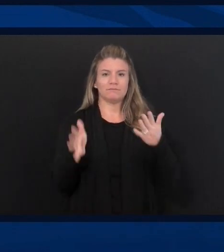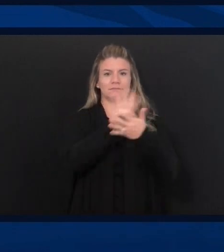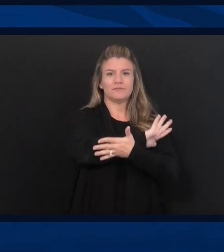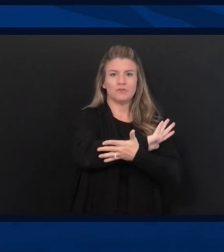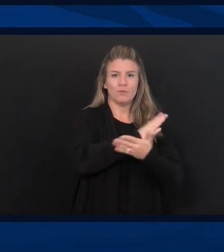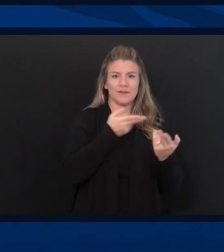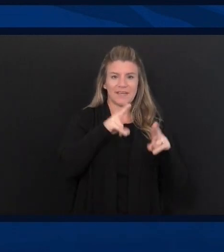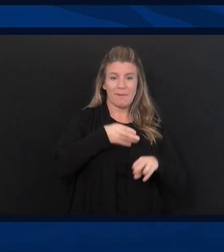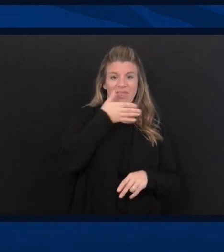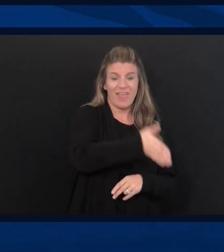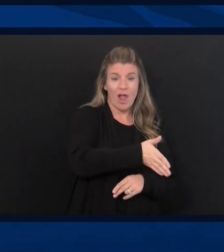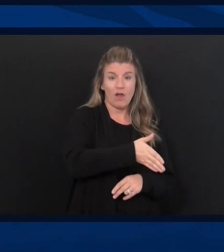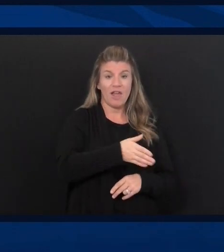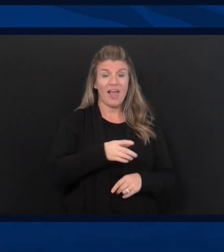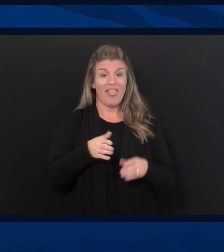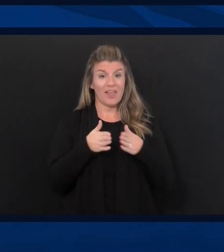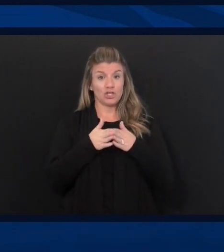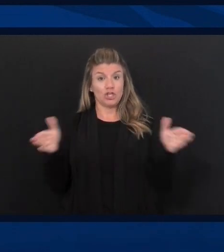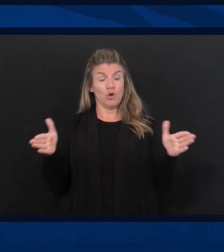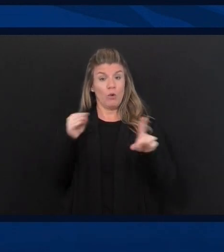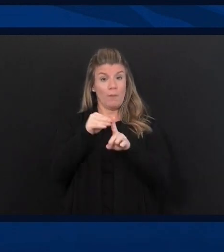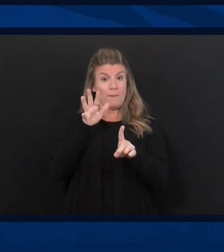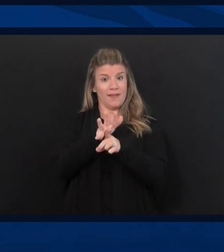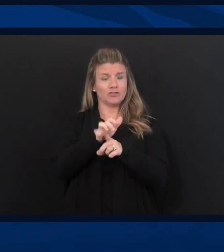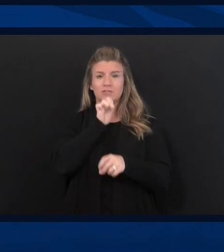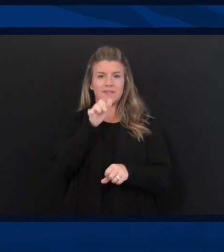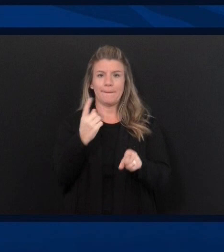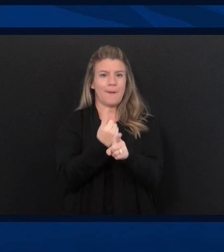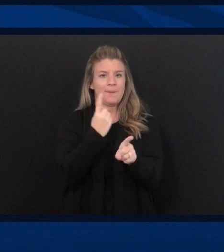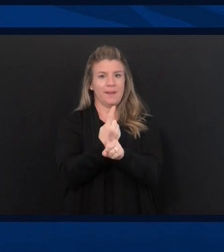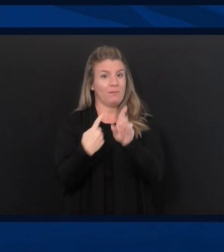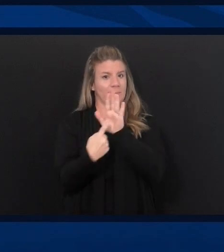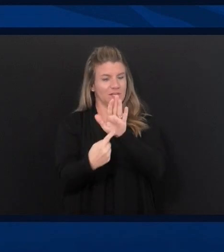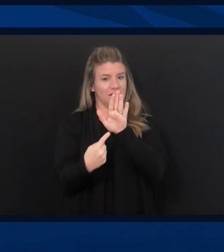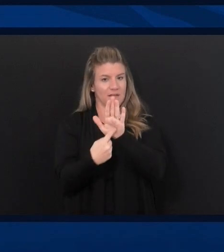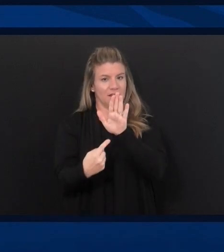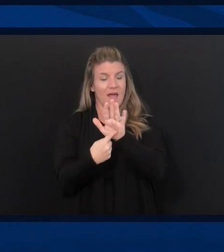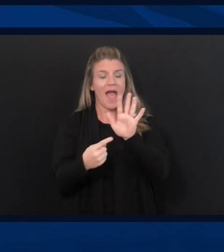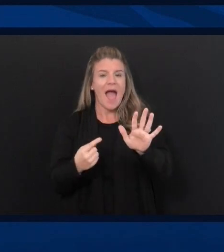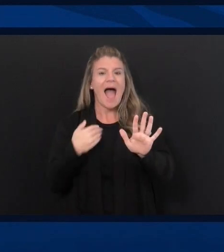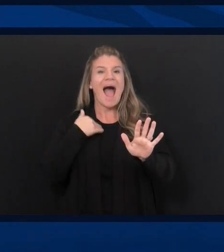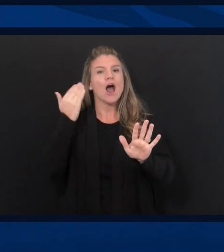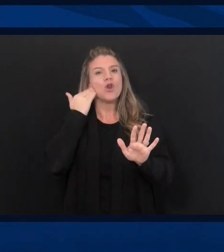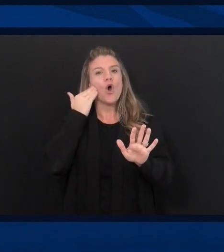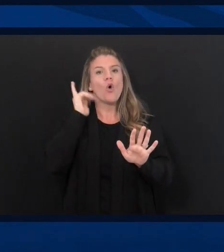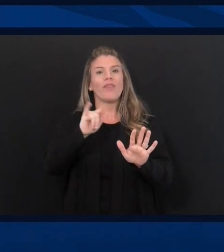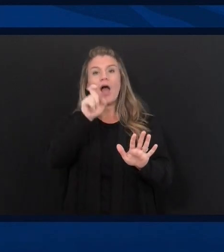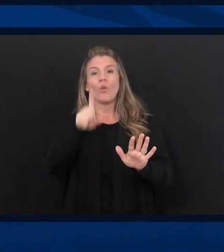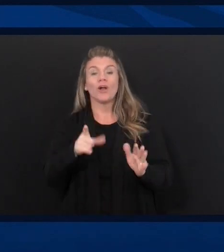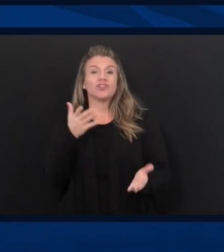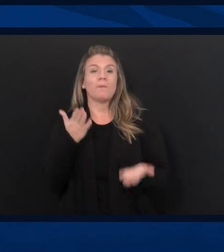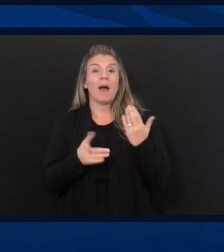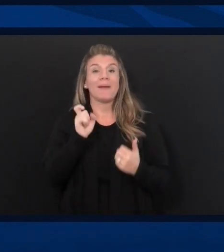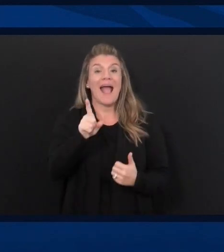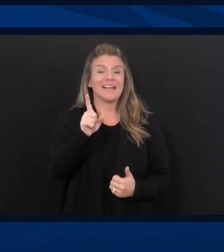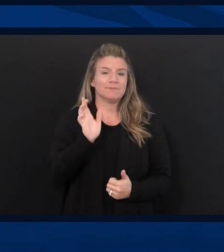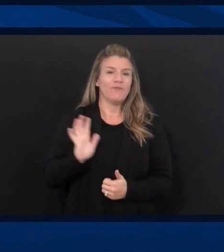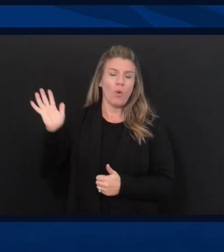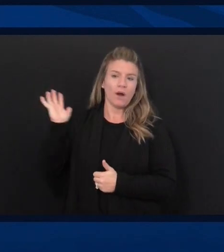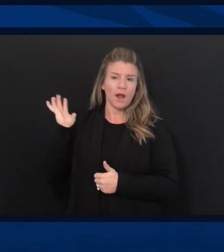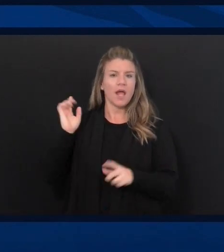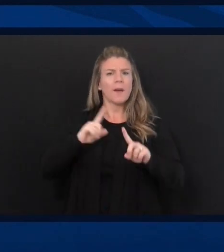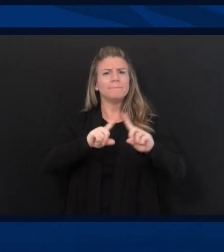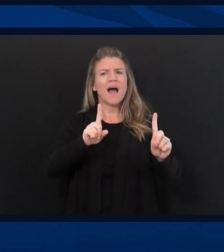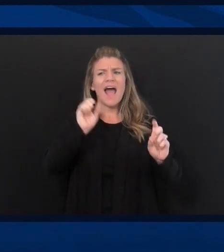general population is not properly being represented. I realize that this is a question that we probably should have asked earlier, but